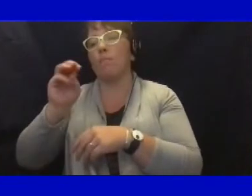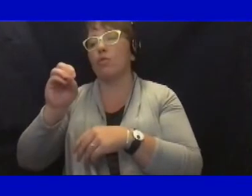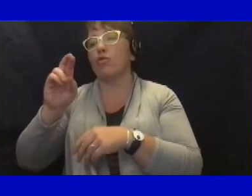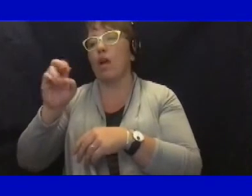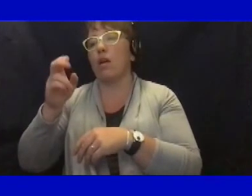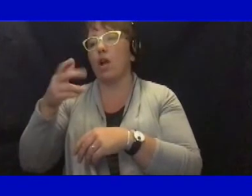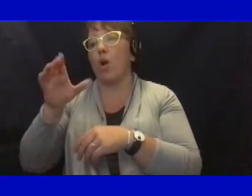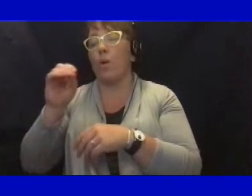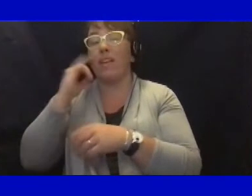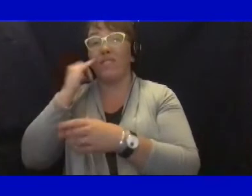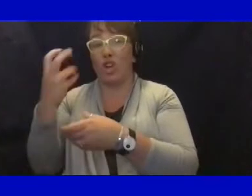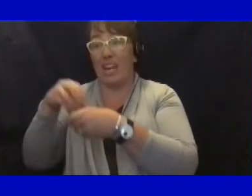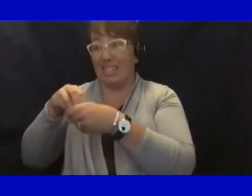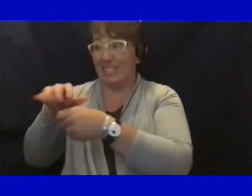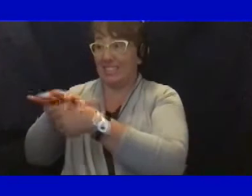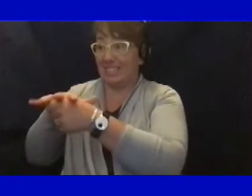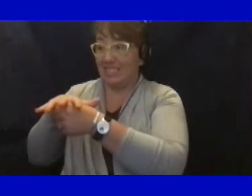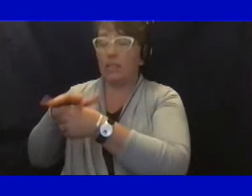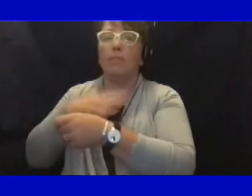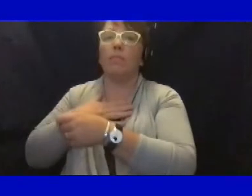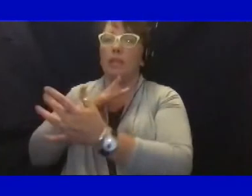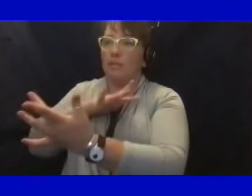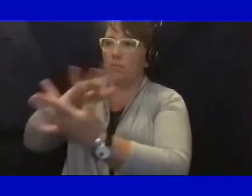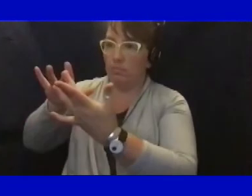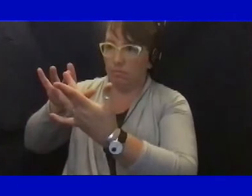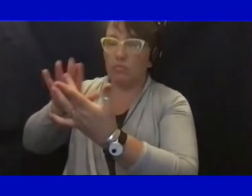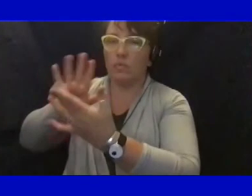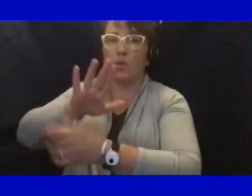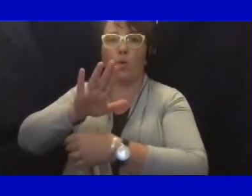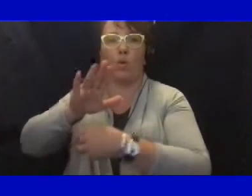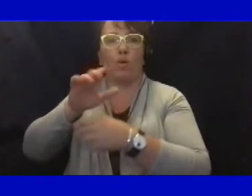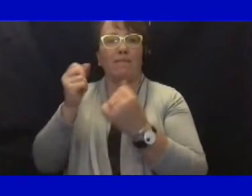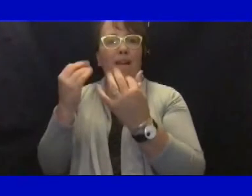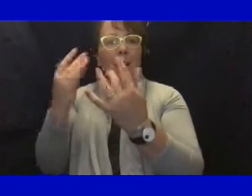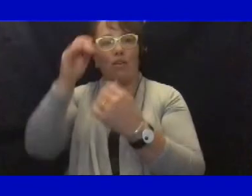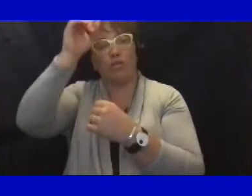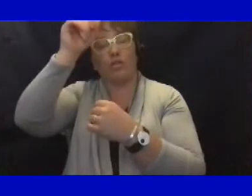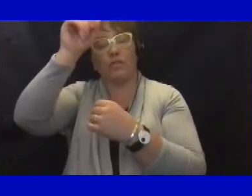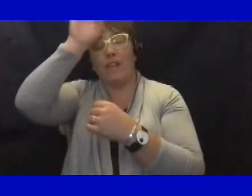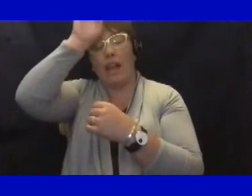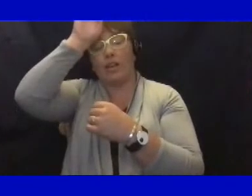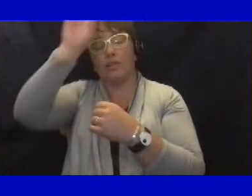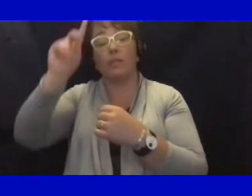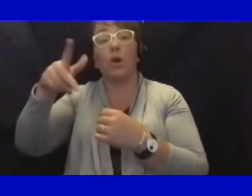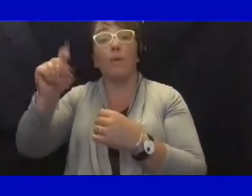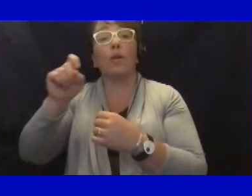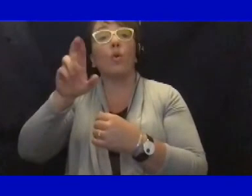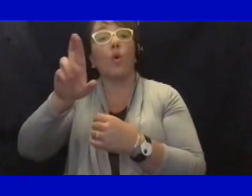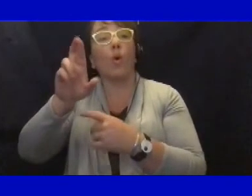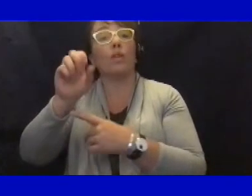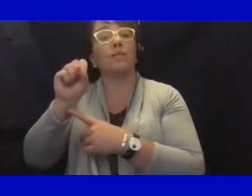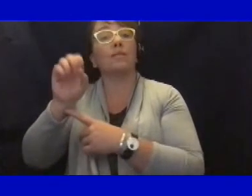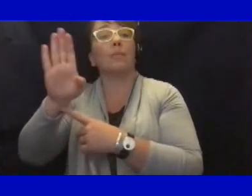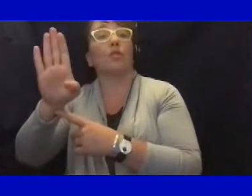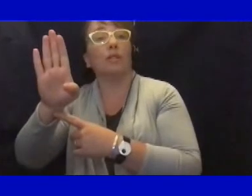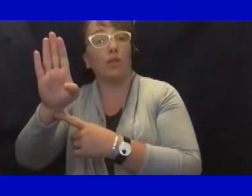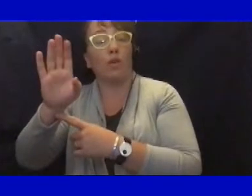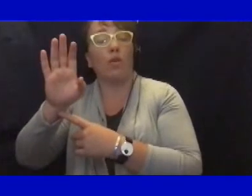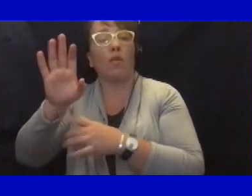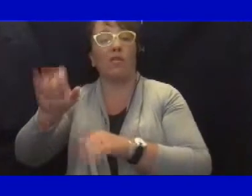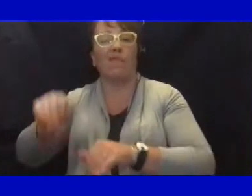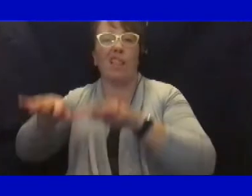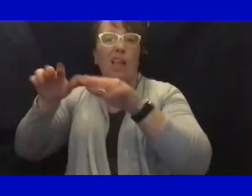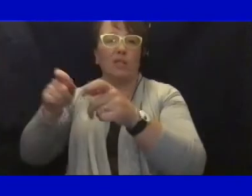those areas, please speak with the Morongo Fire Department or speak to San Bernardino County Flood Control or San Bernardino County, and they can